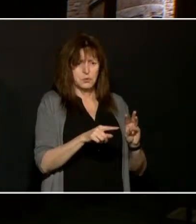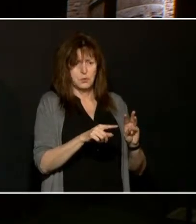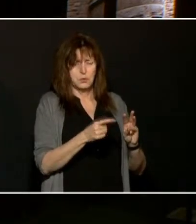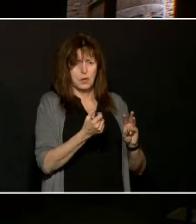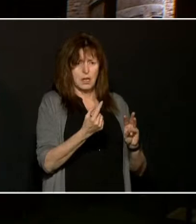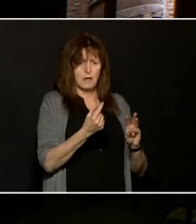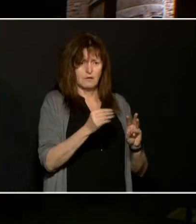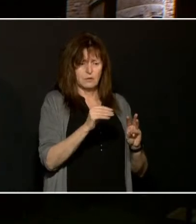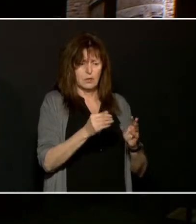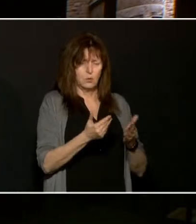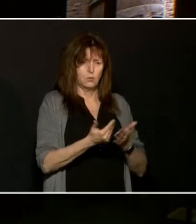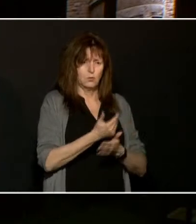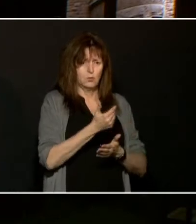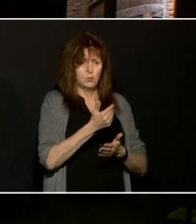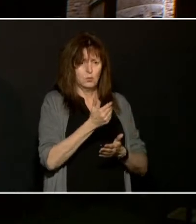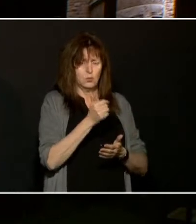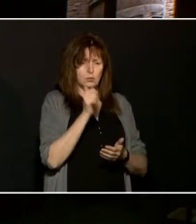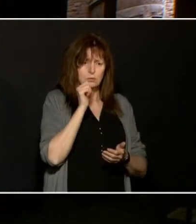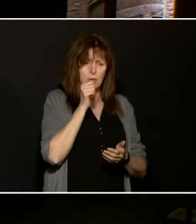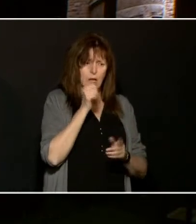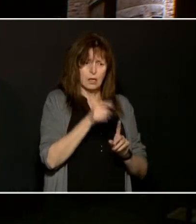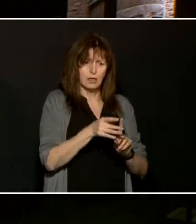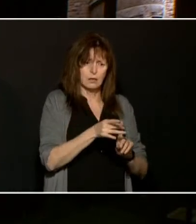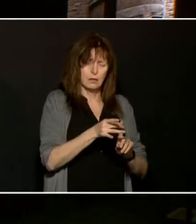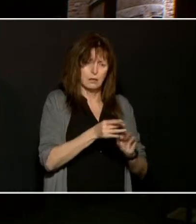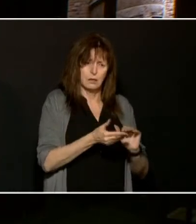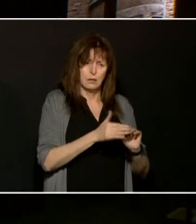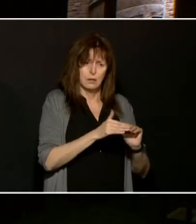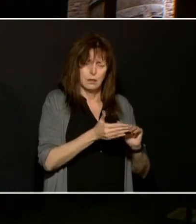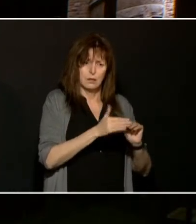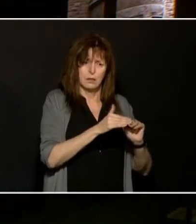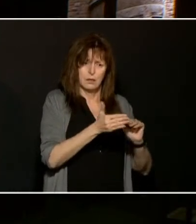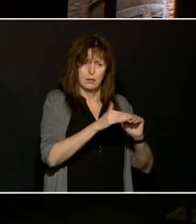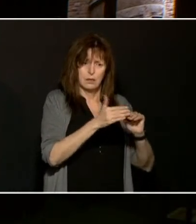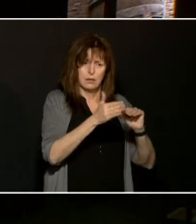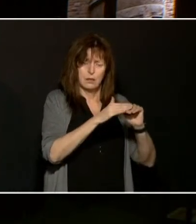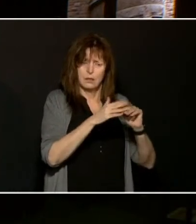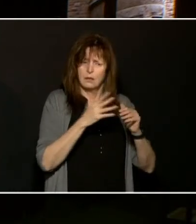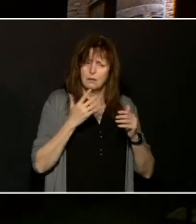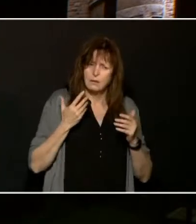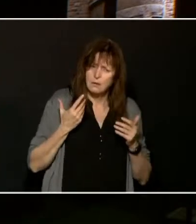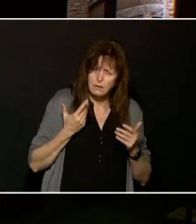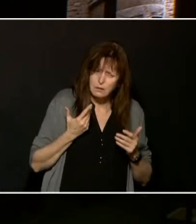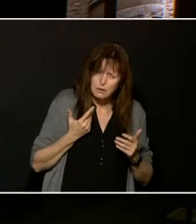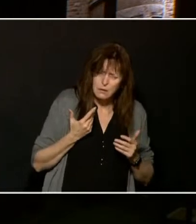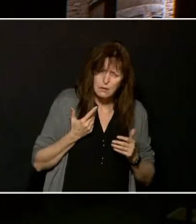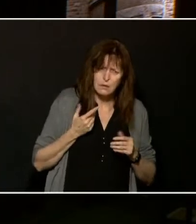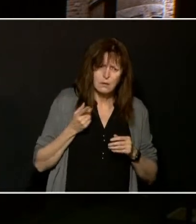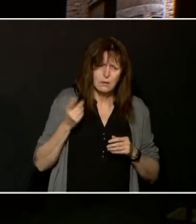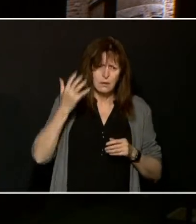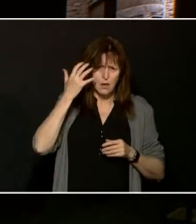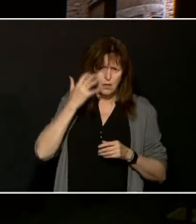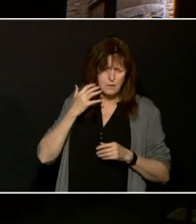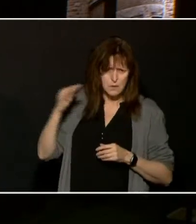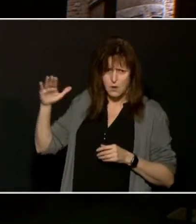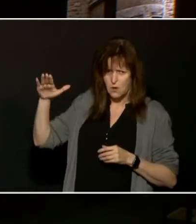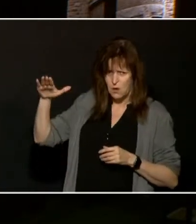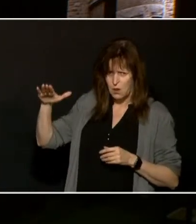cases, that we would, because of the lower hospitalizations and the higher rates of vaccinations,